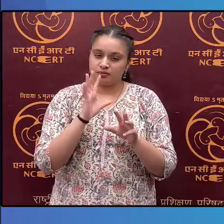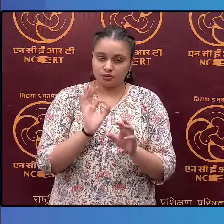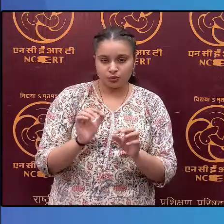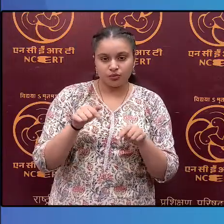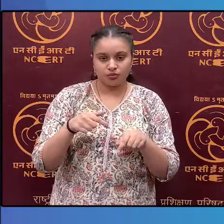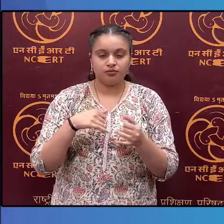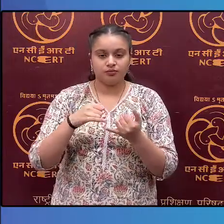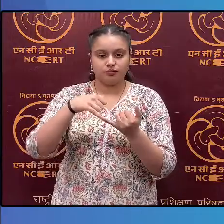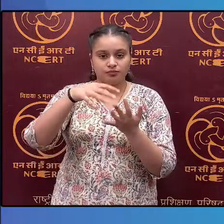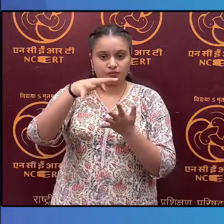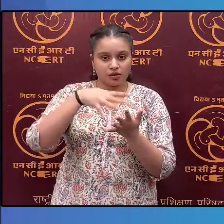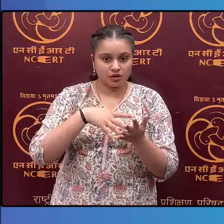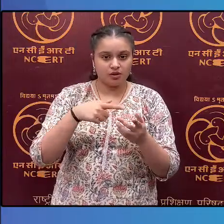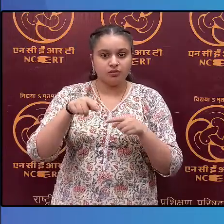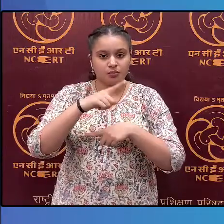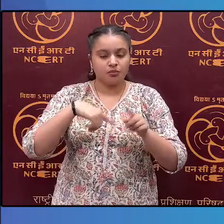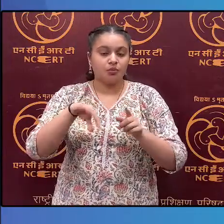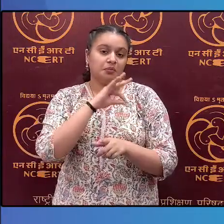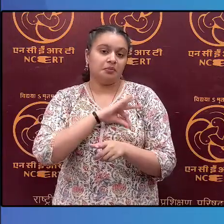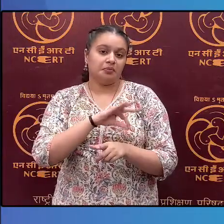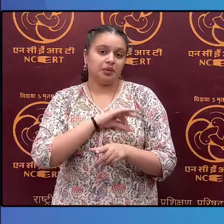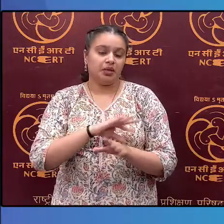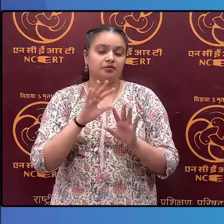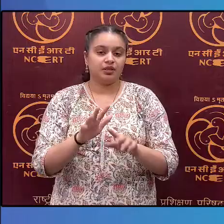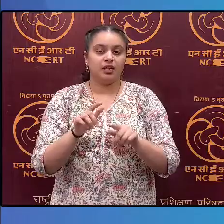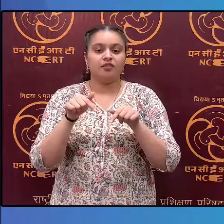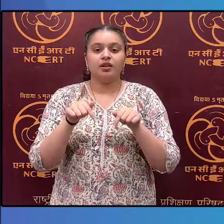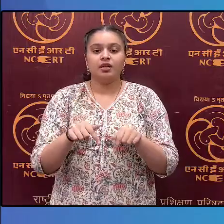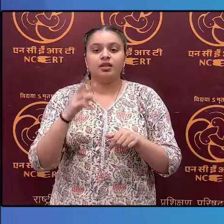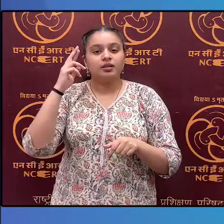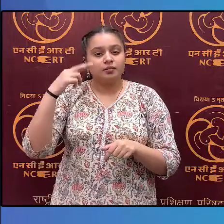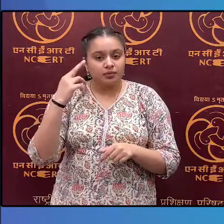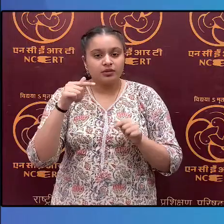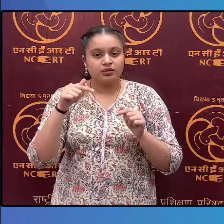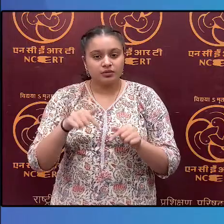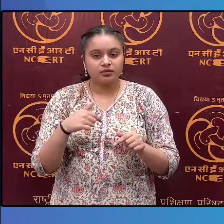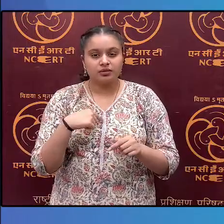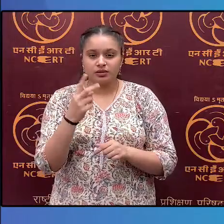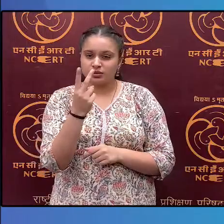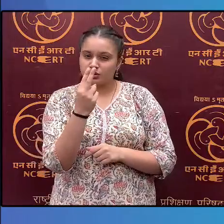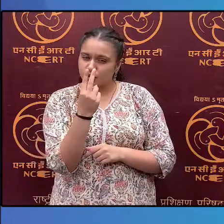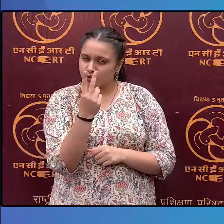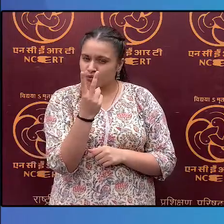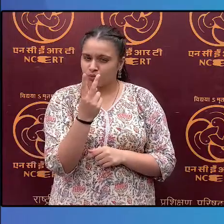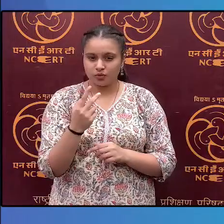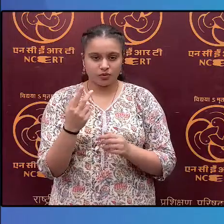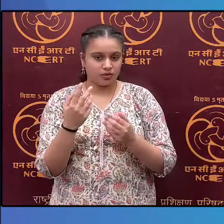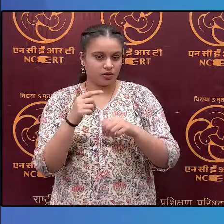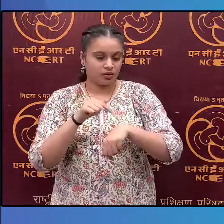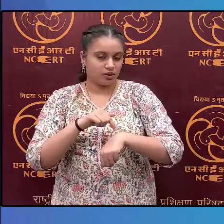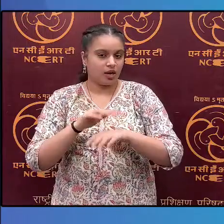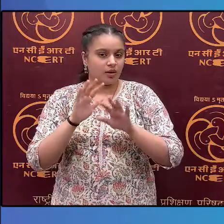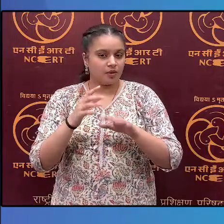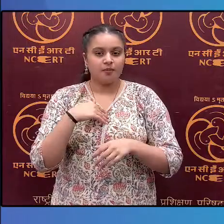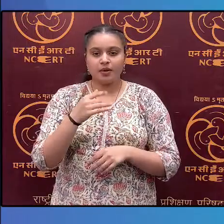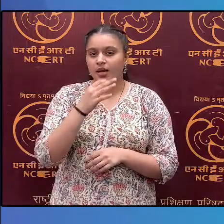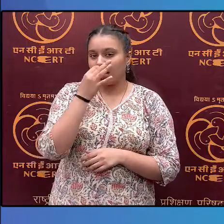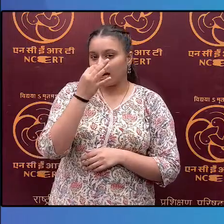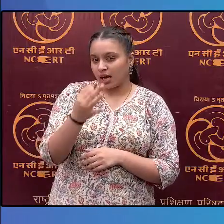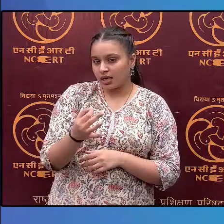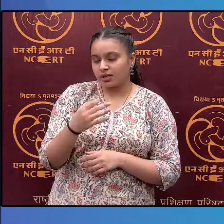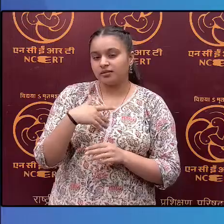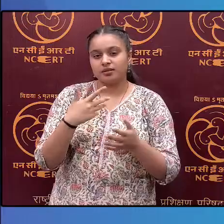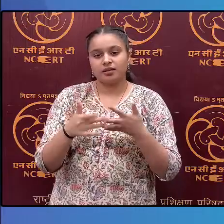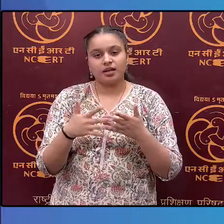this session is beneficial for all of them. Ma'am, because we are still left with 2 more minutes, I would like to ask you about the message